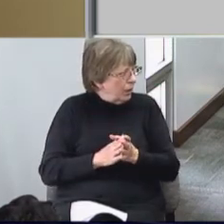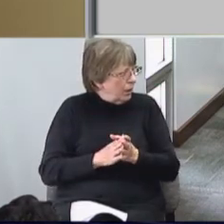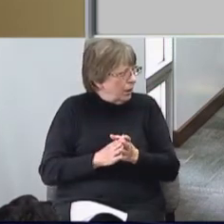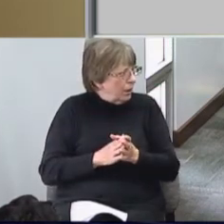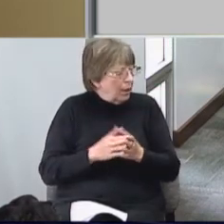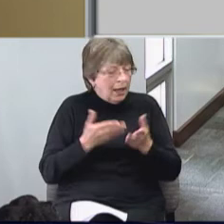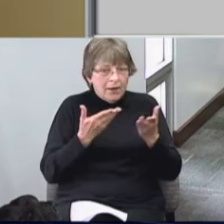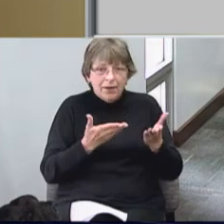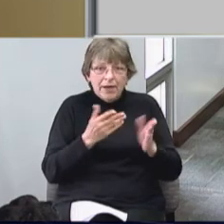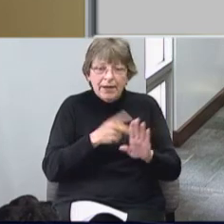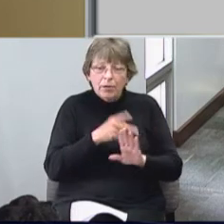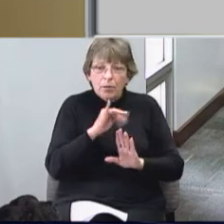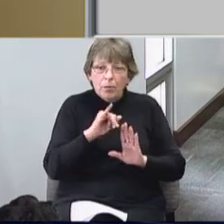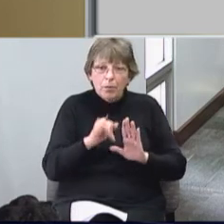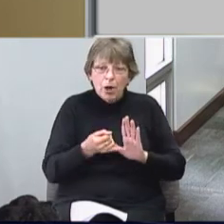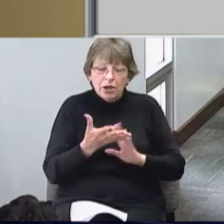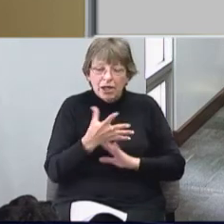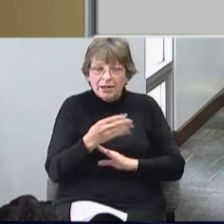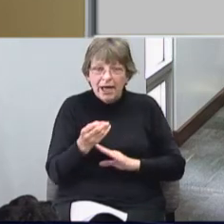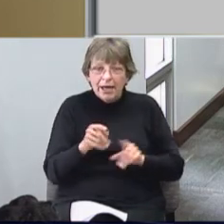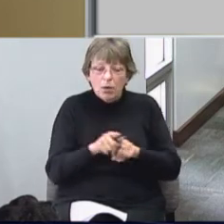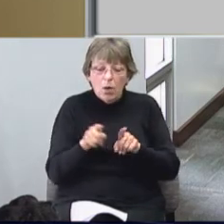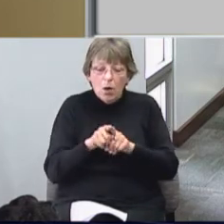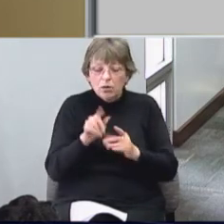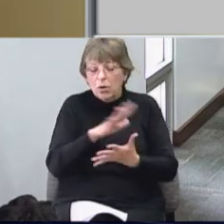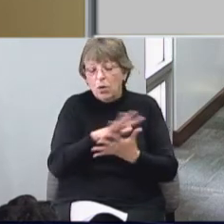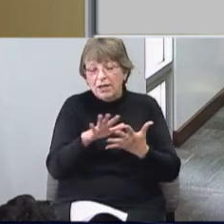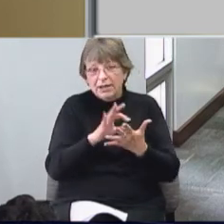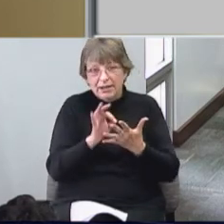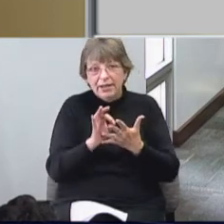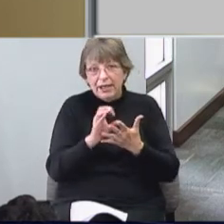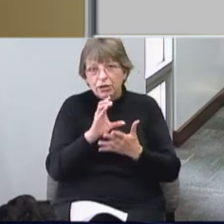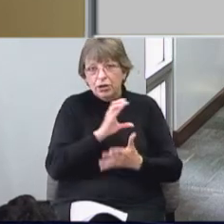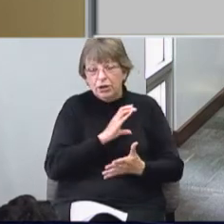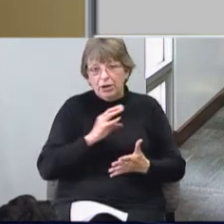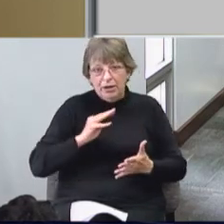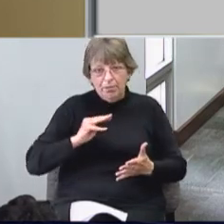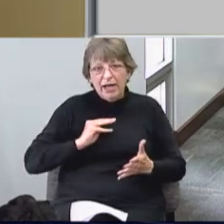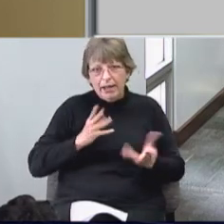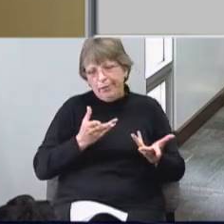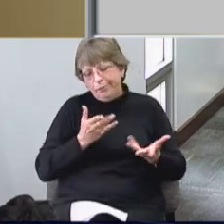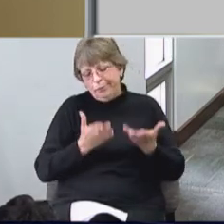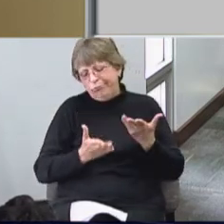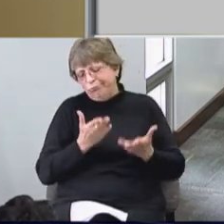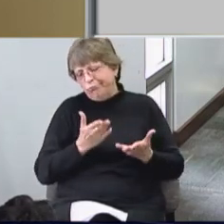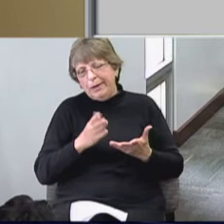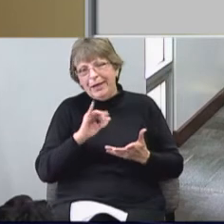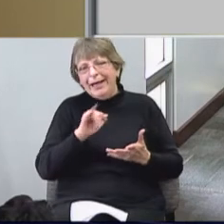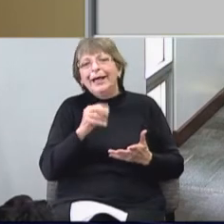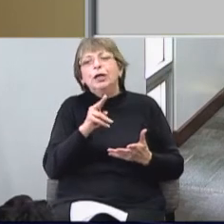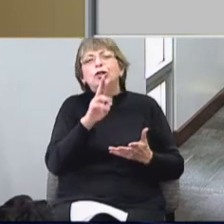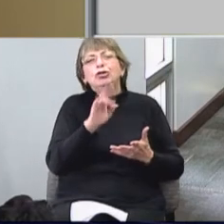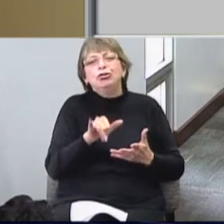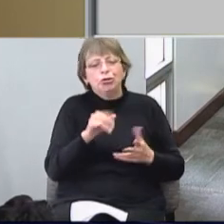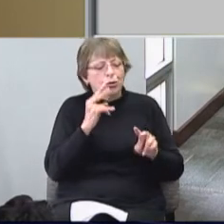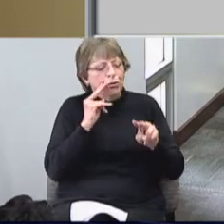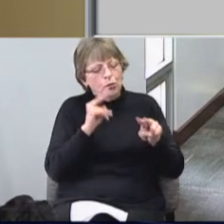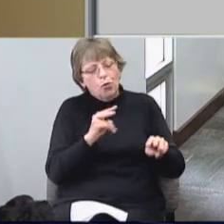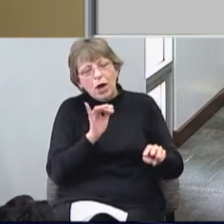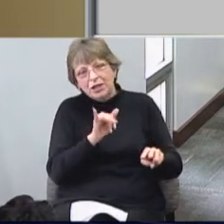these projects, and then also a selection committee or a jury that oversees the project and assists